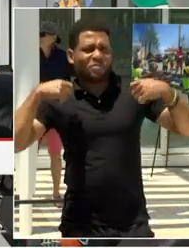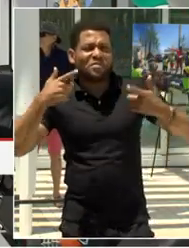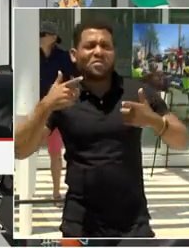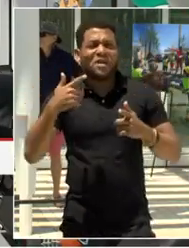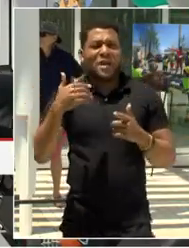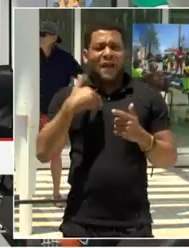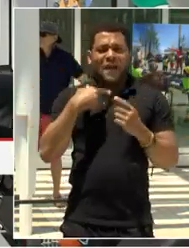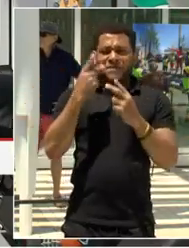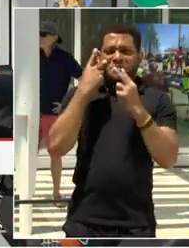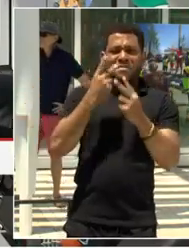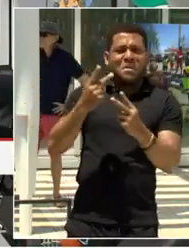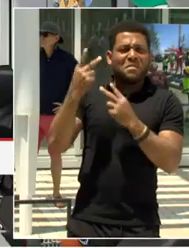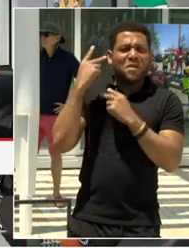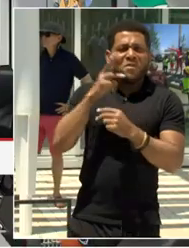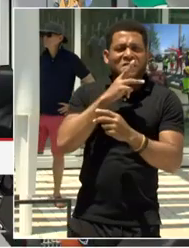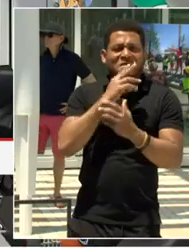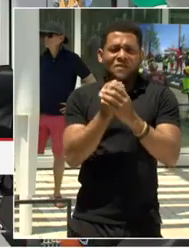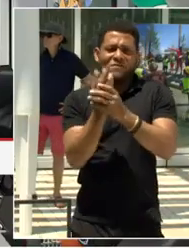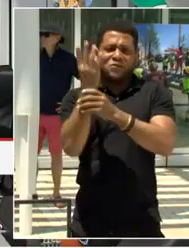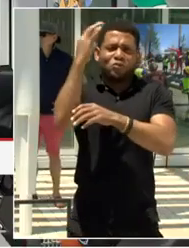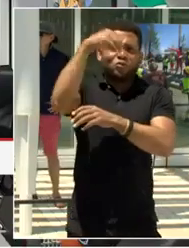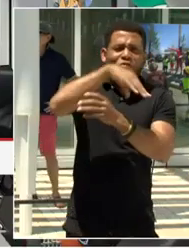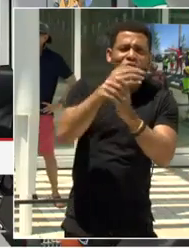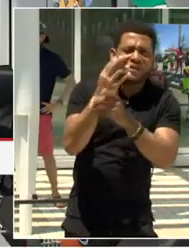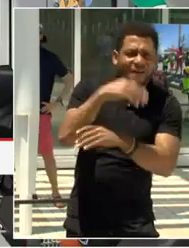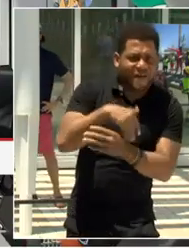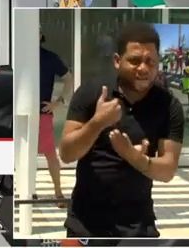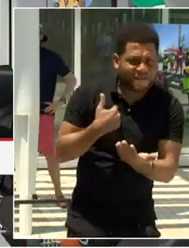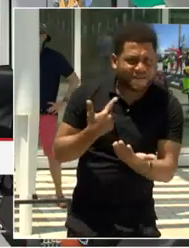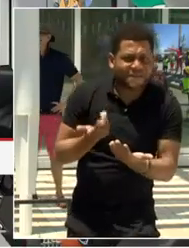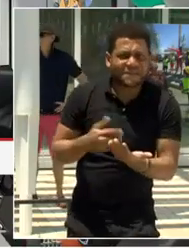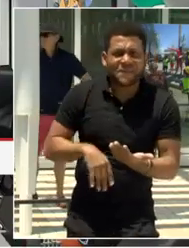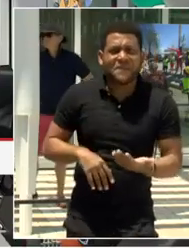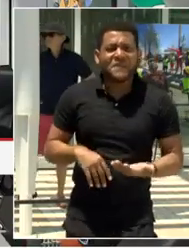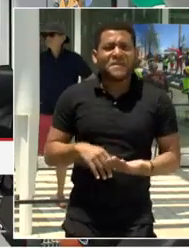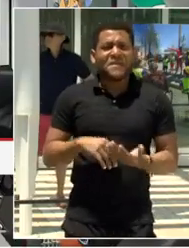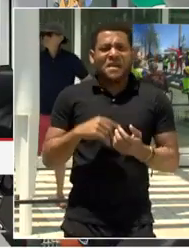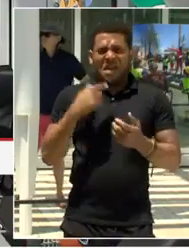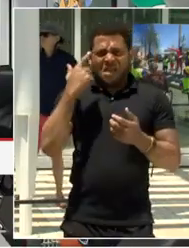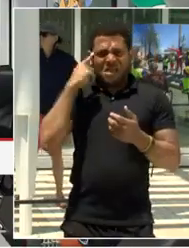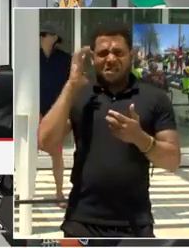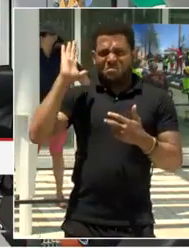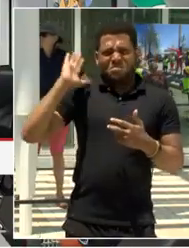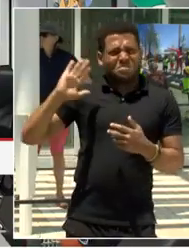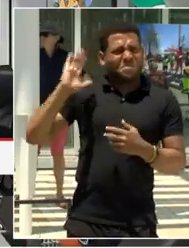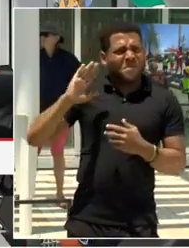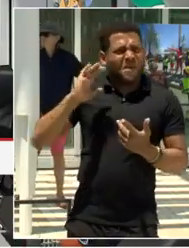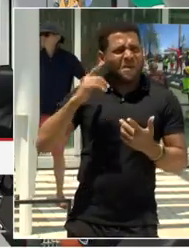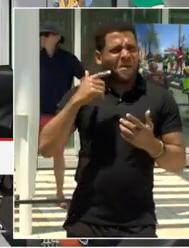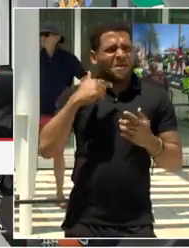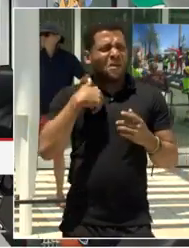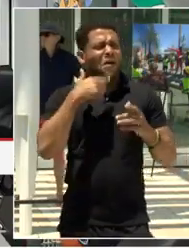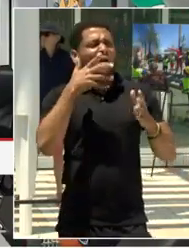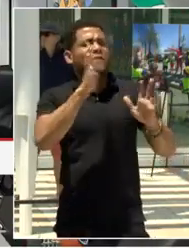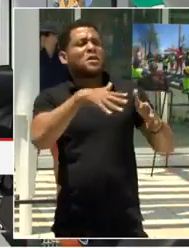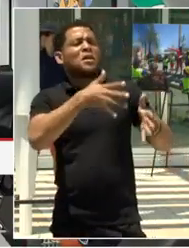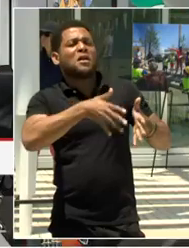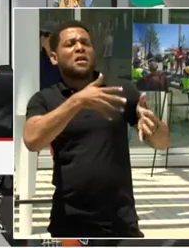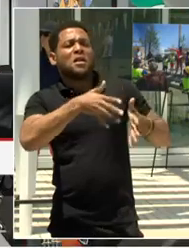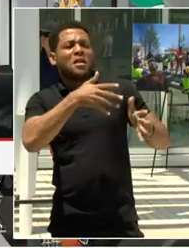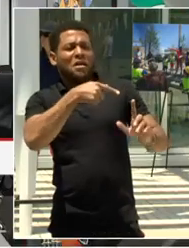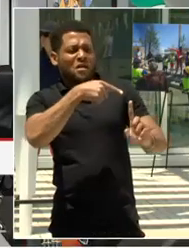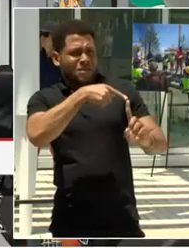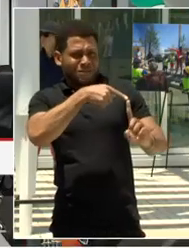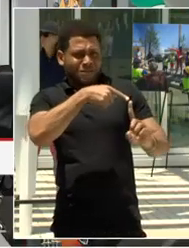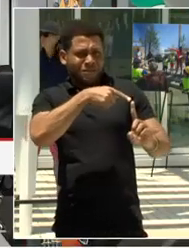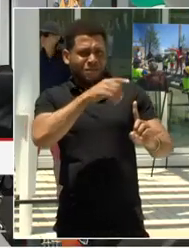The design team mentioned that it was in I guess a dump yard, maybe in Fort Washington, and we had to extract that from Fort